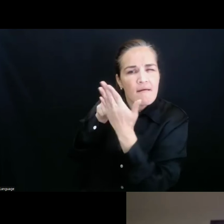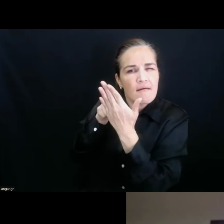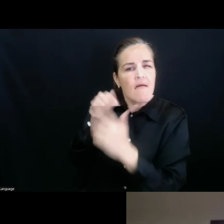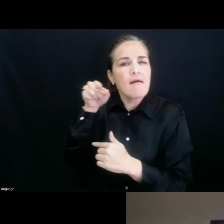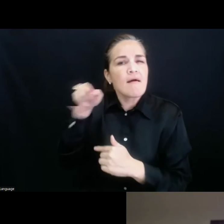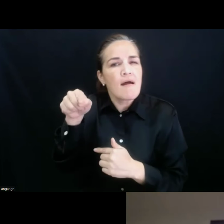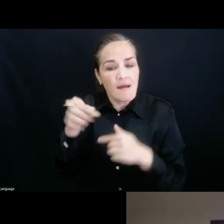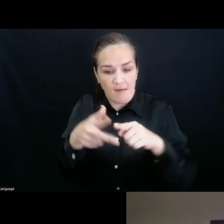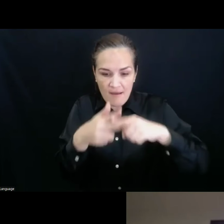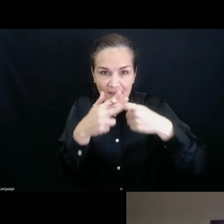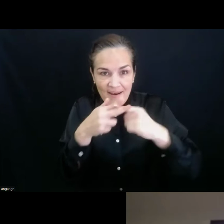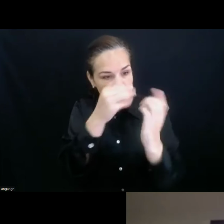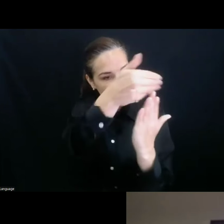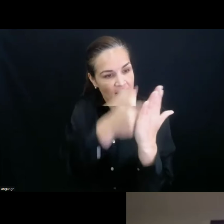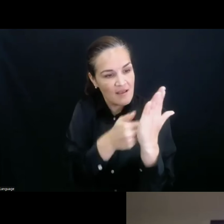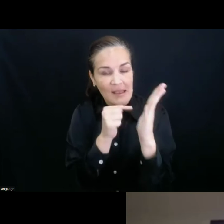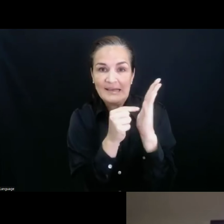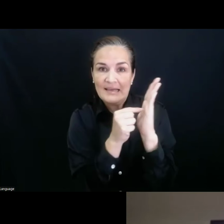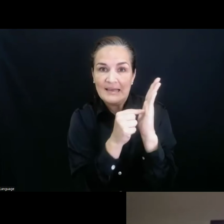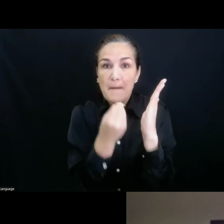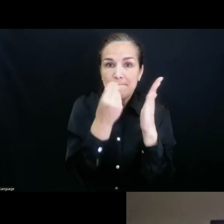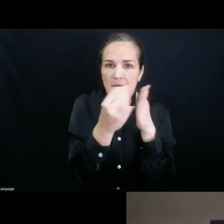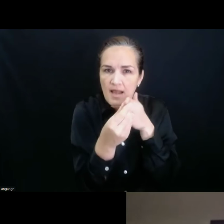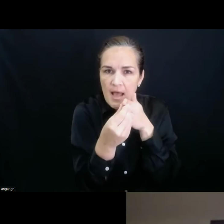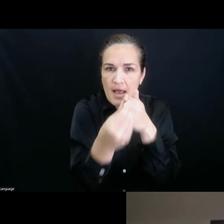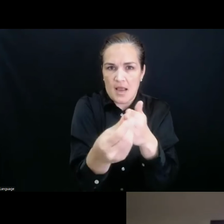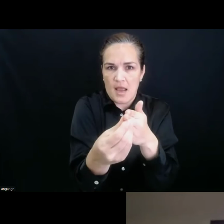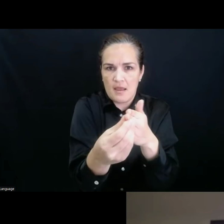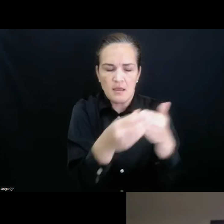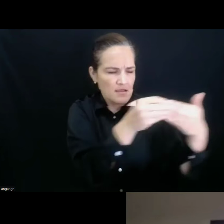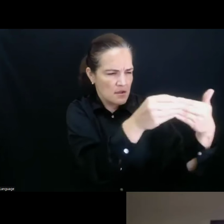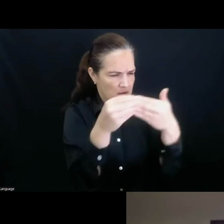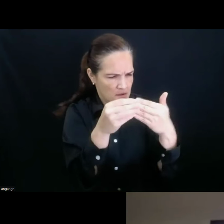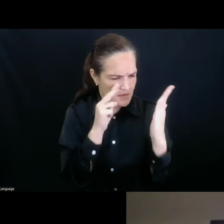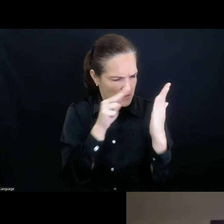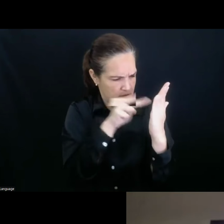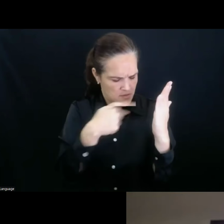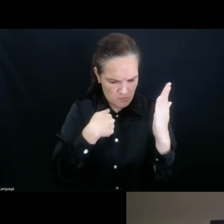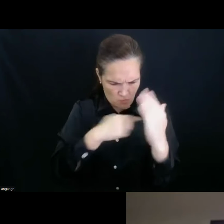given us a very clear idea of this